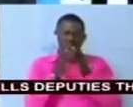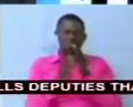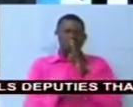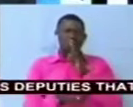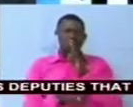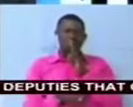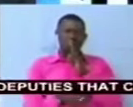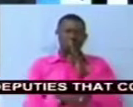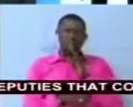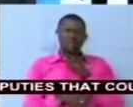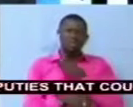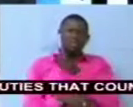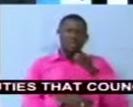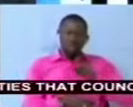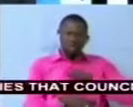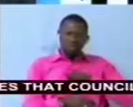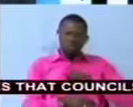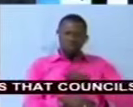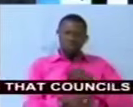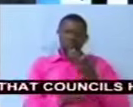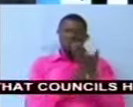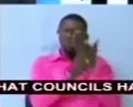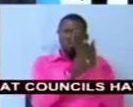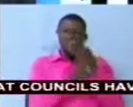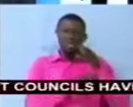their own doctors, NIA doctors, or